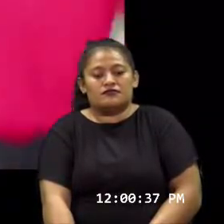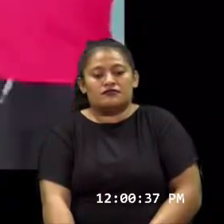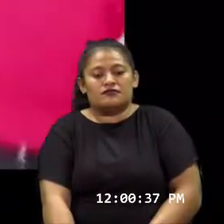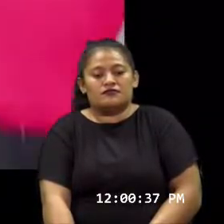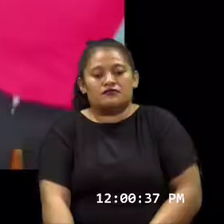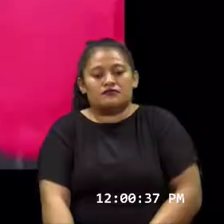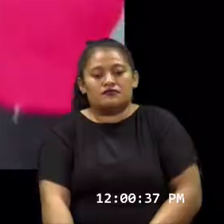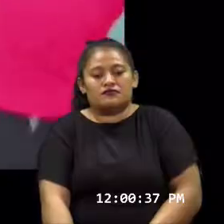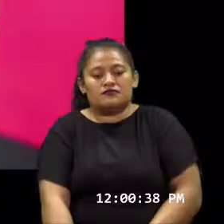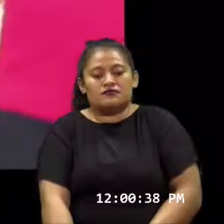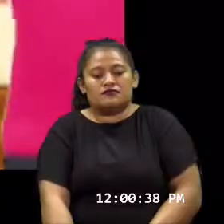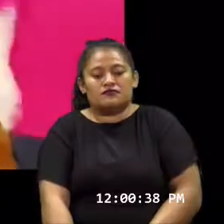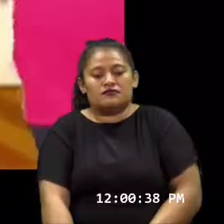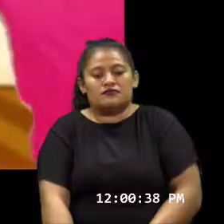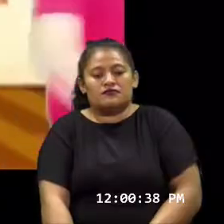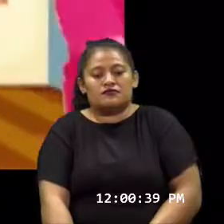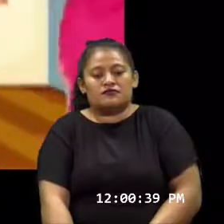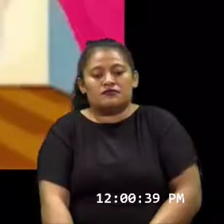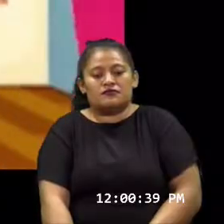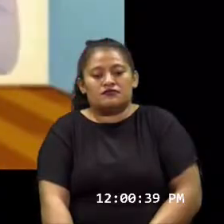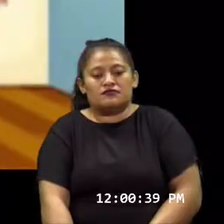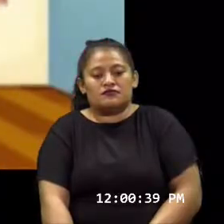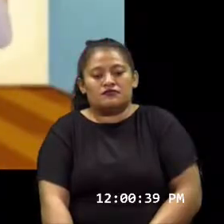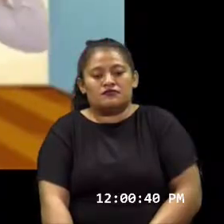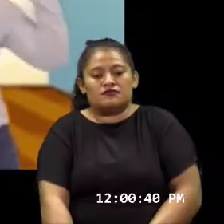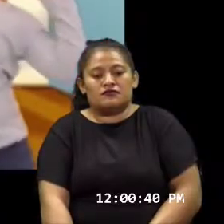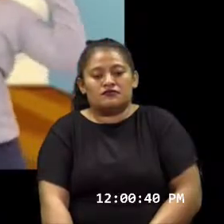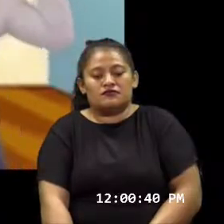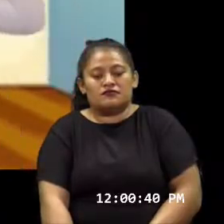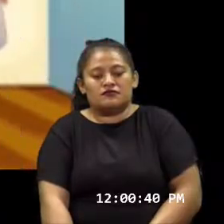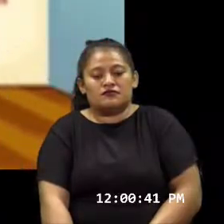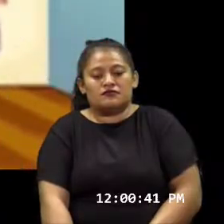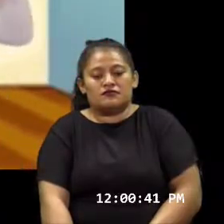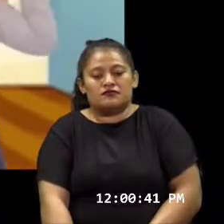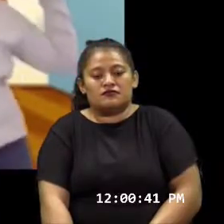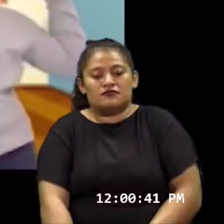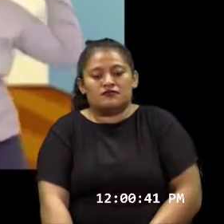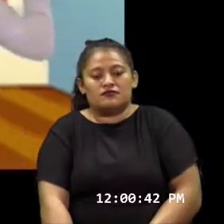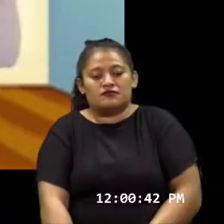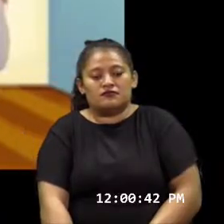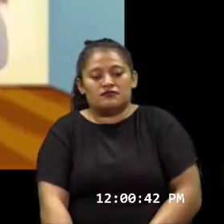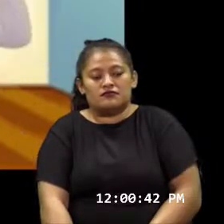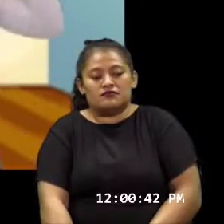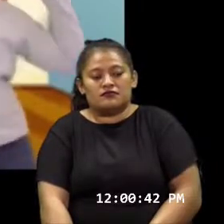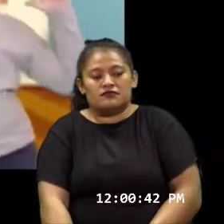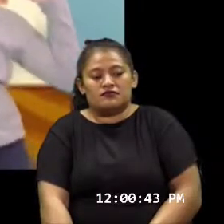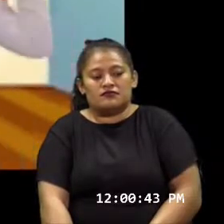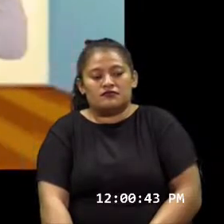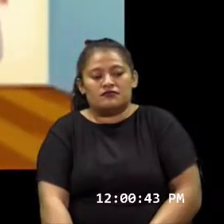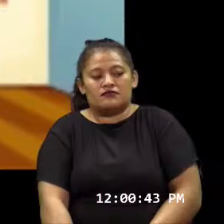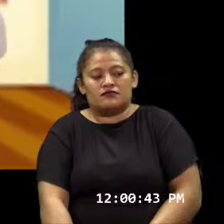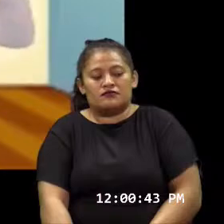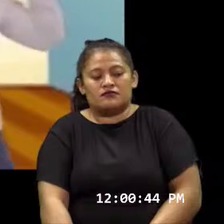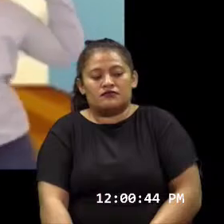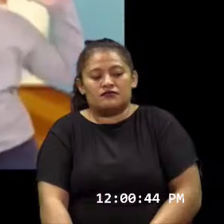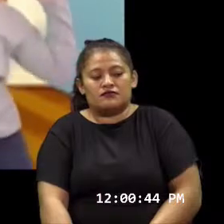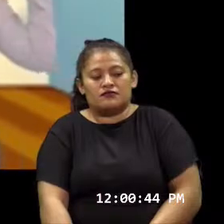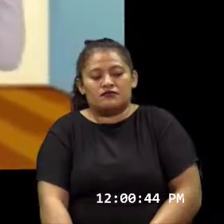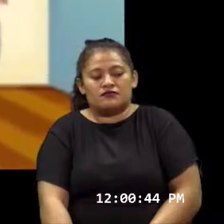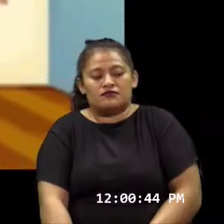Hey, hey, hey, hey. Yeah, I can write a paragraph. I can write a paragraph. I can write a